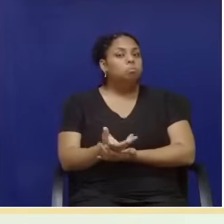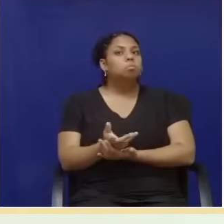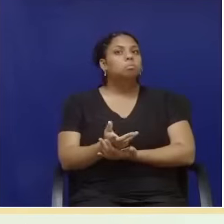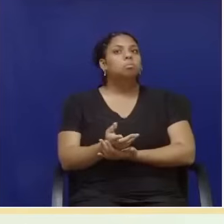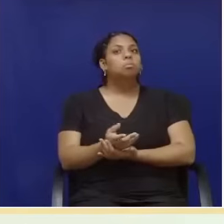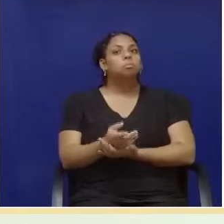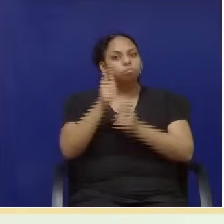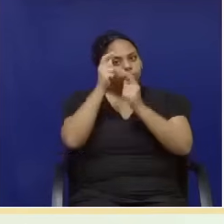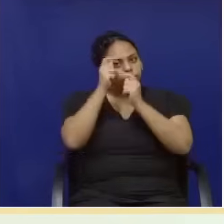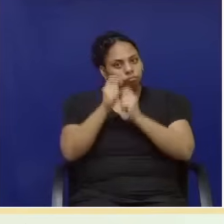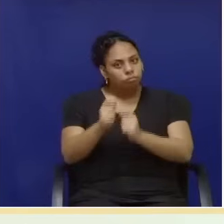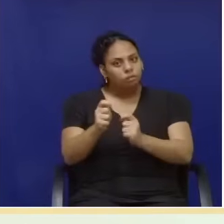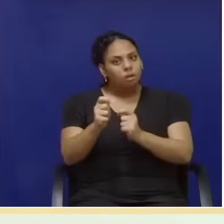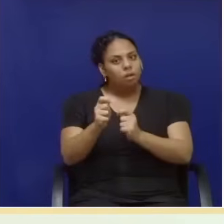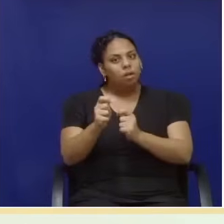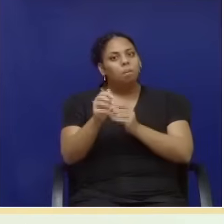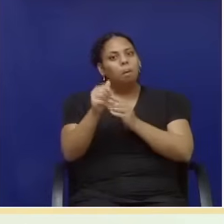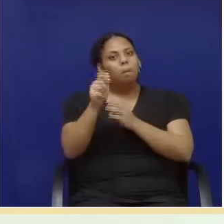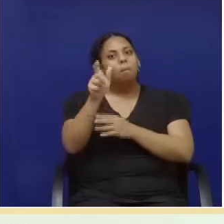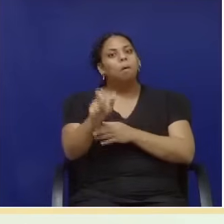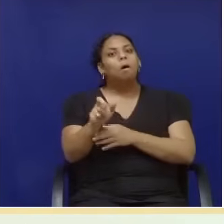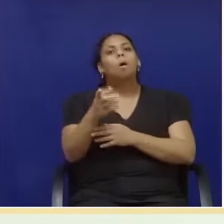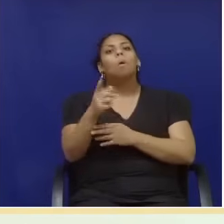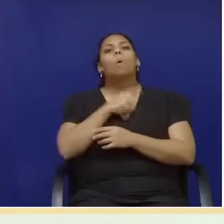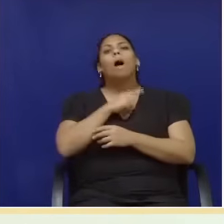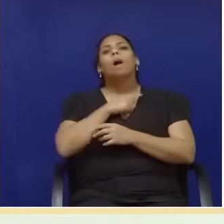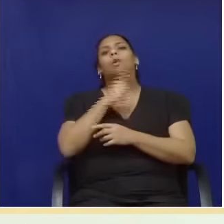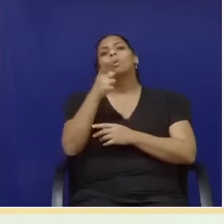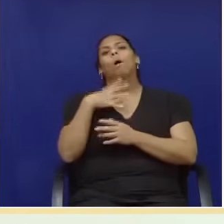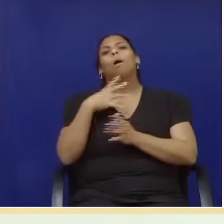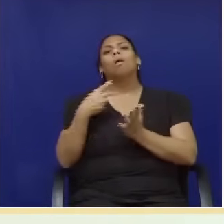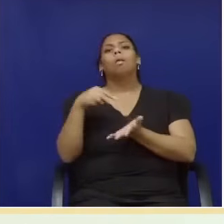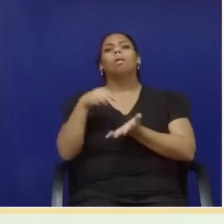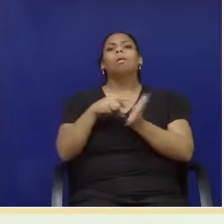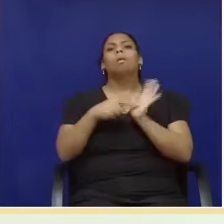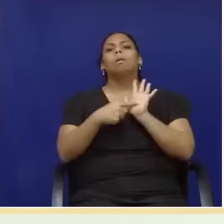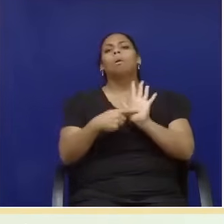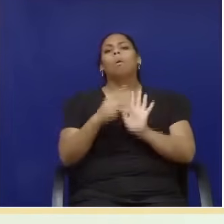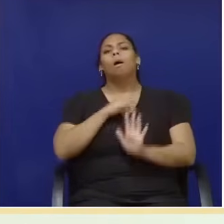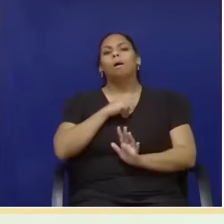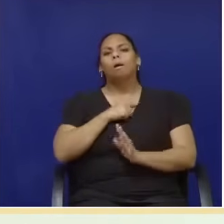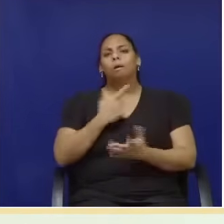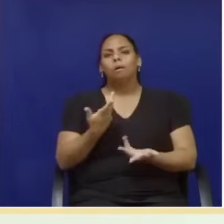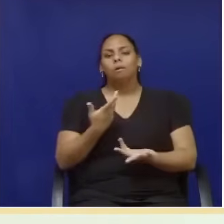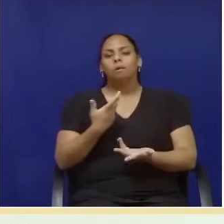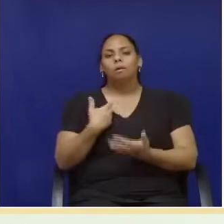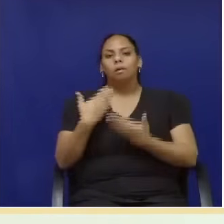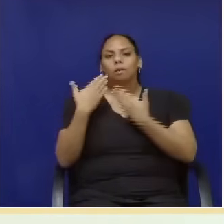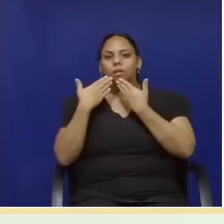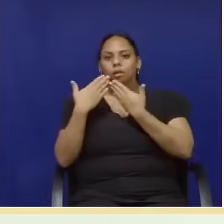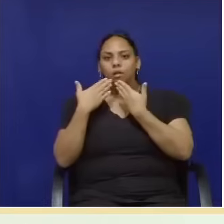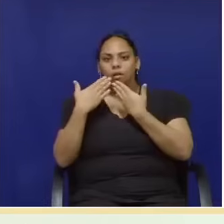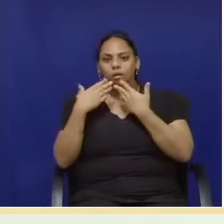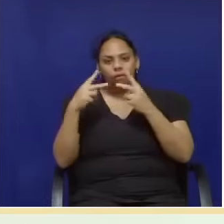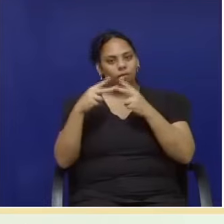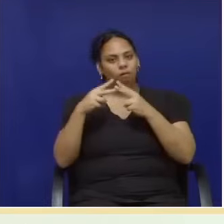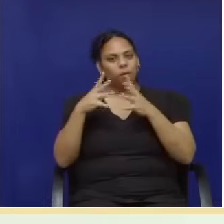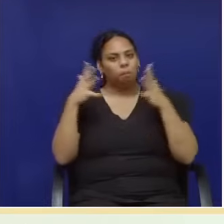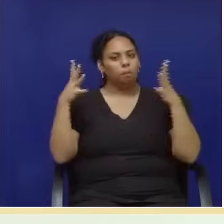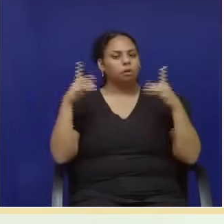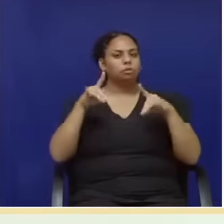Honorable Member, why do you now want to be recognized? Ngiyabonga sihlalo. Ngifuna ukubuza sihlalo ukuthi